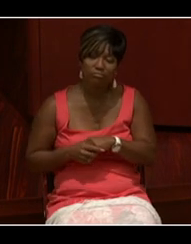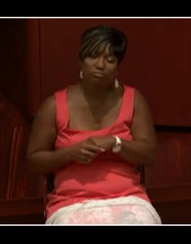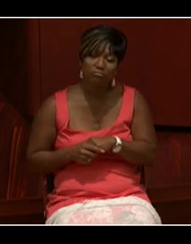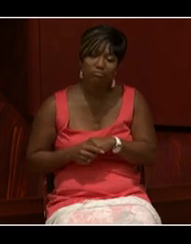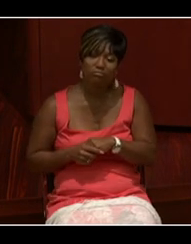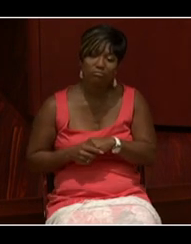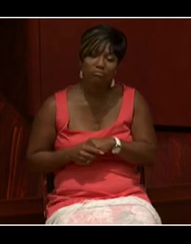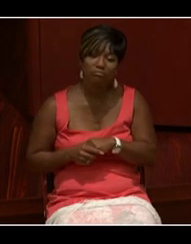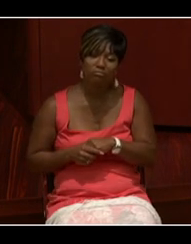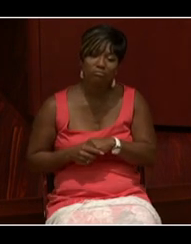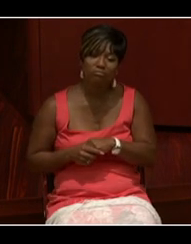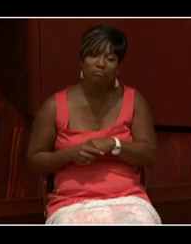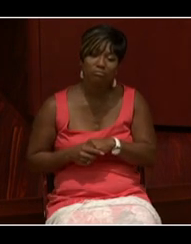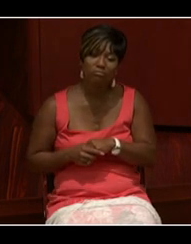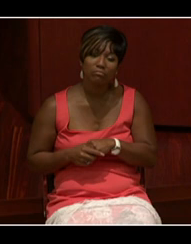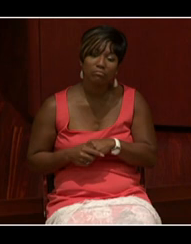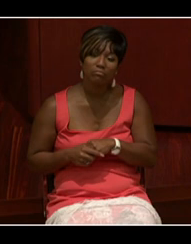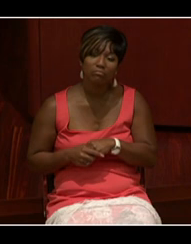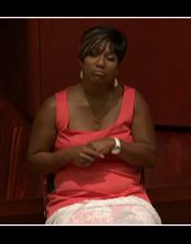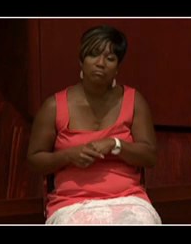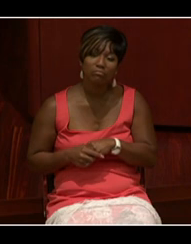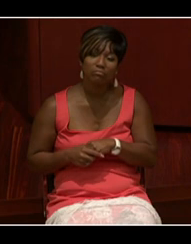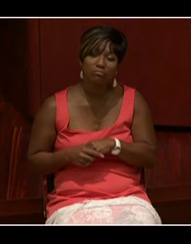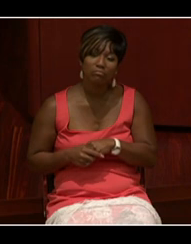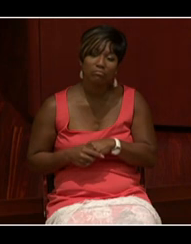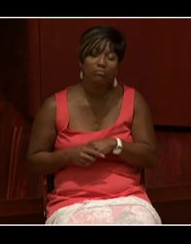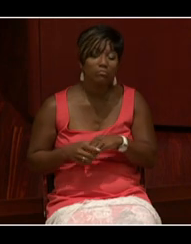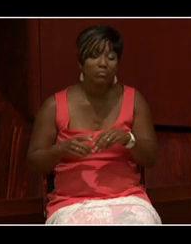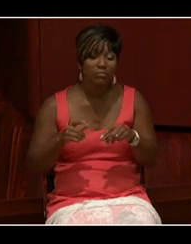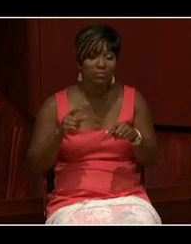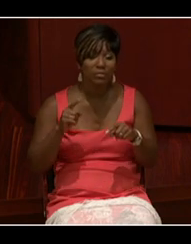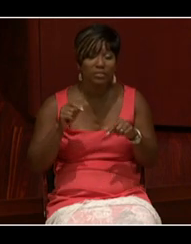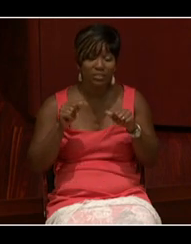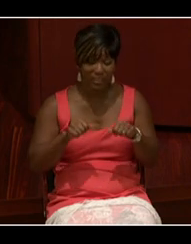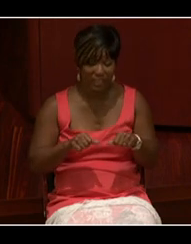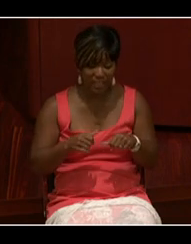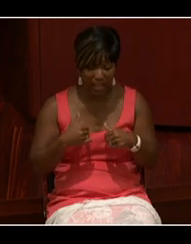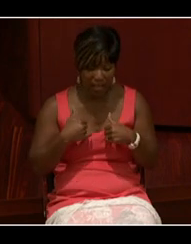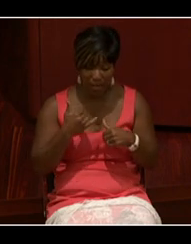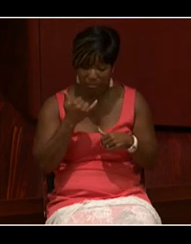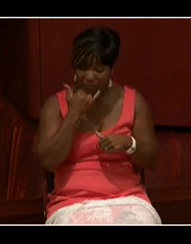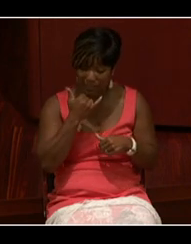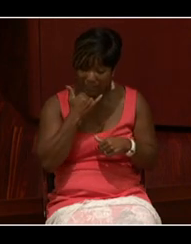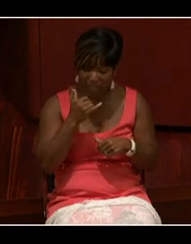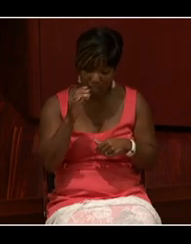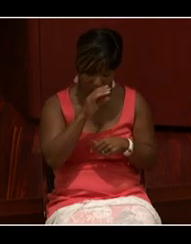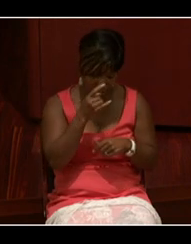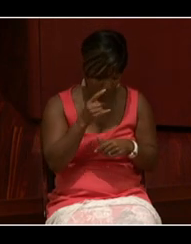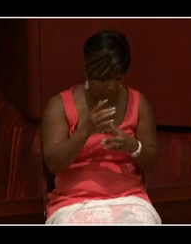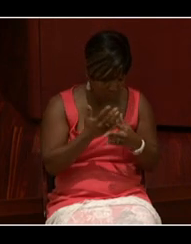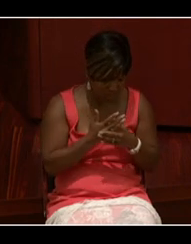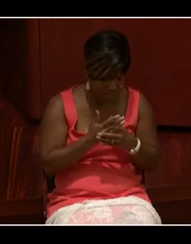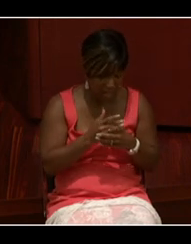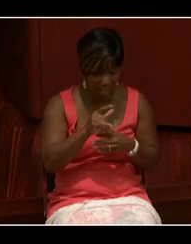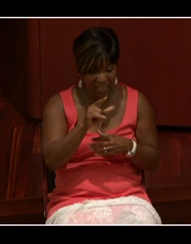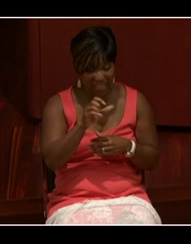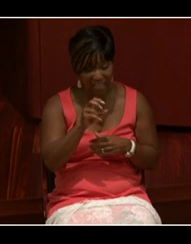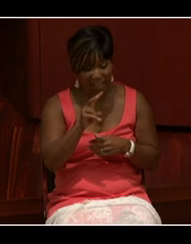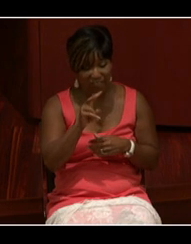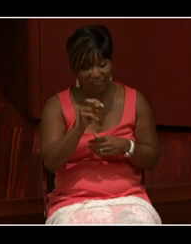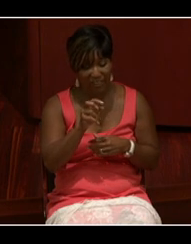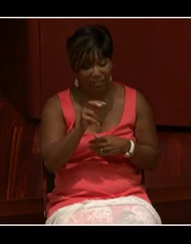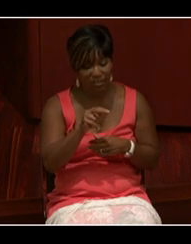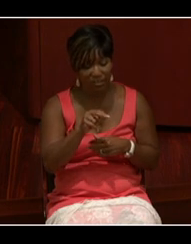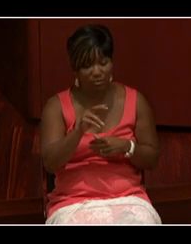I do want to note that you can have mistakes in looking for files. With Leavenworth, certainly, we'll have inquiries